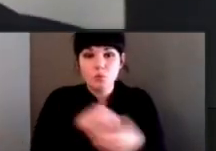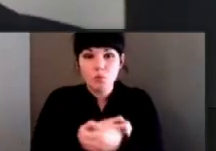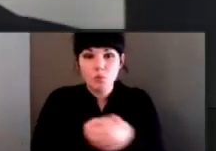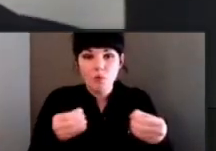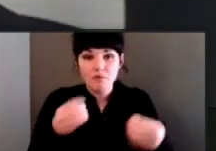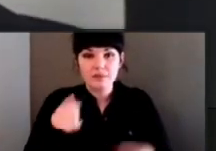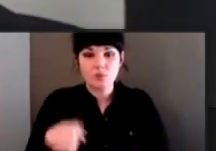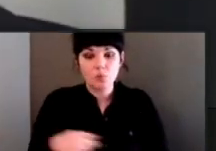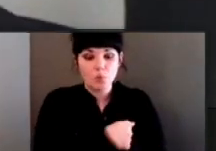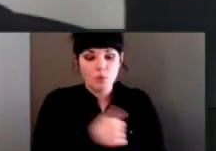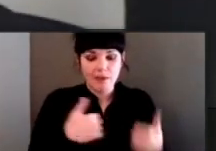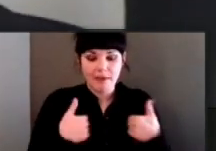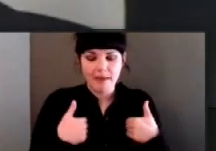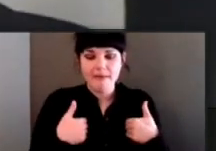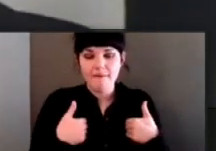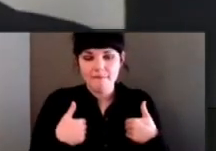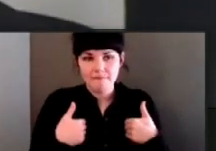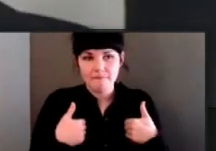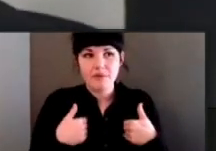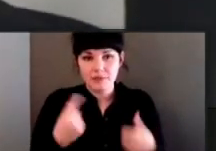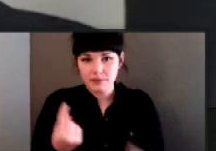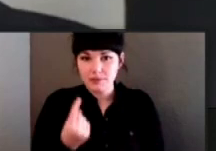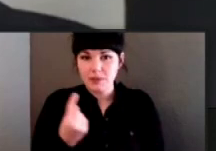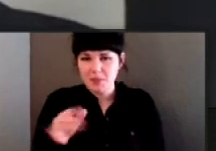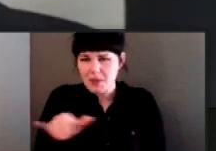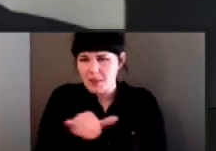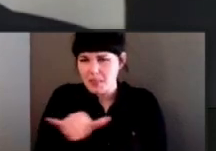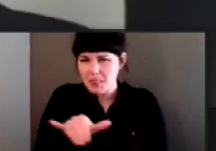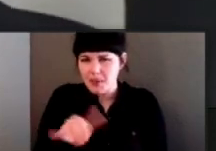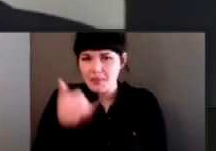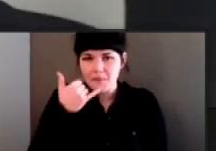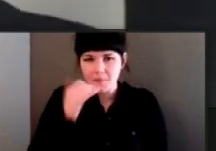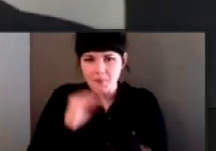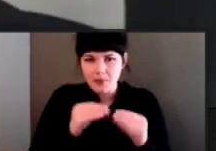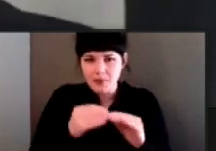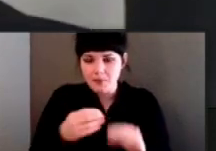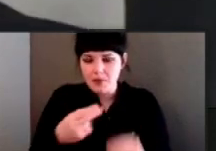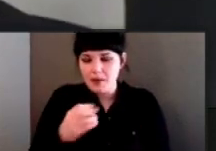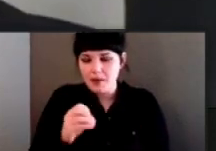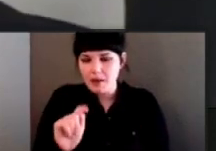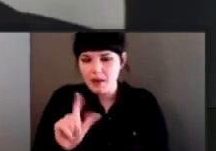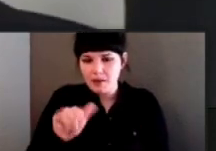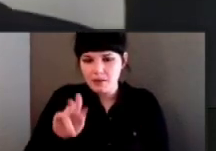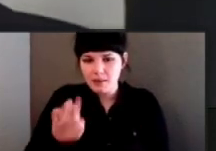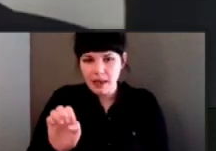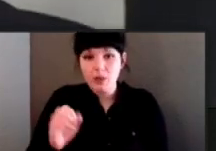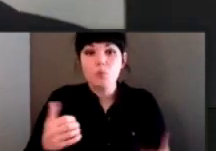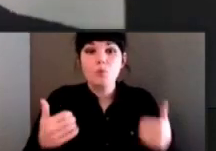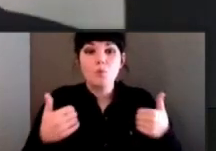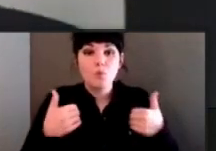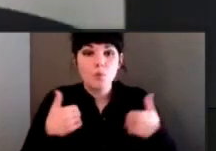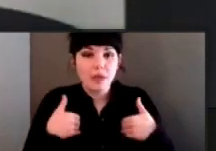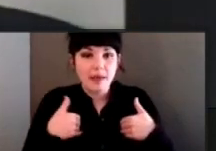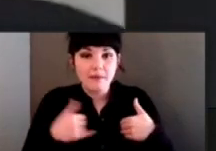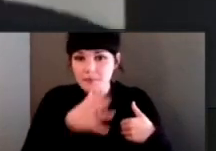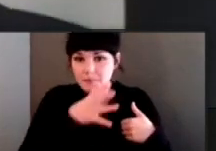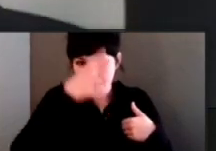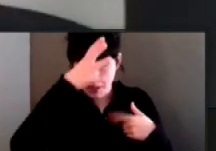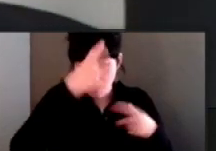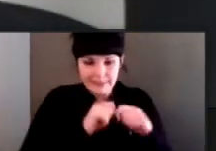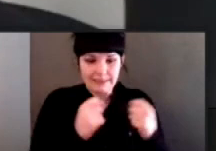homework hotline, we have a parent relations hotline team that parents can reach out to for additional support.